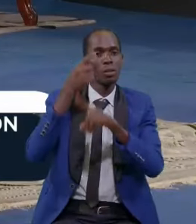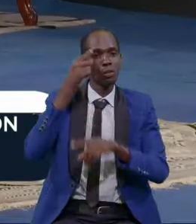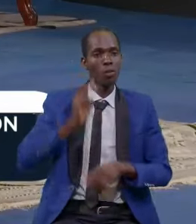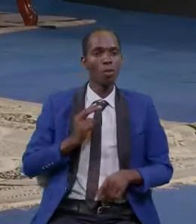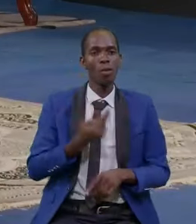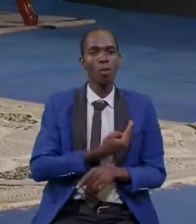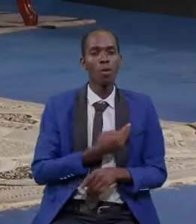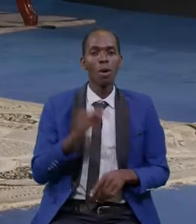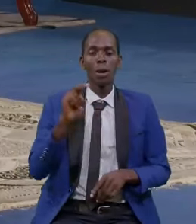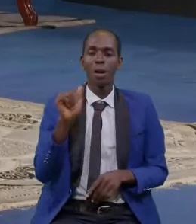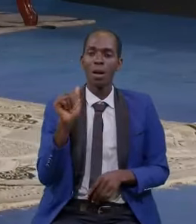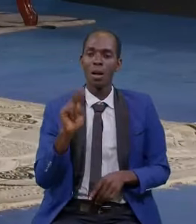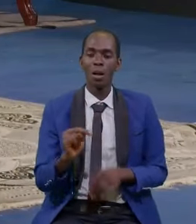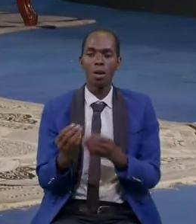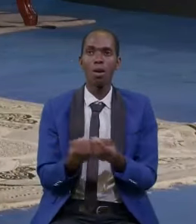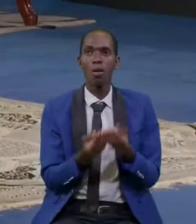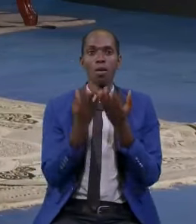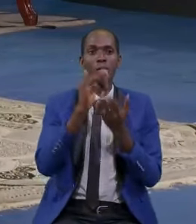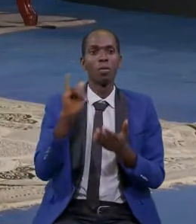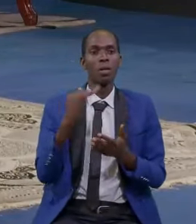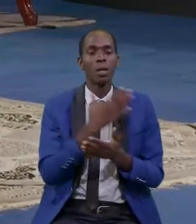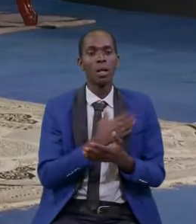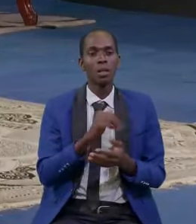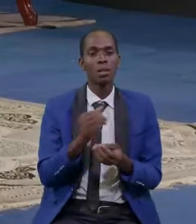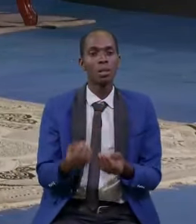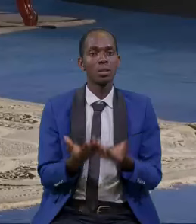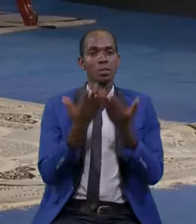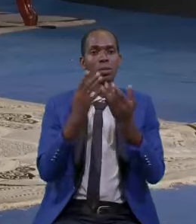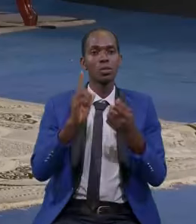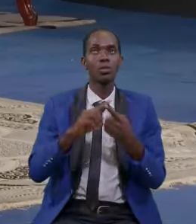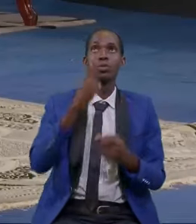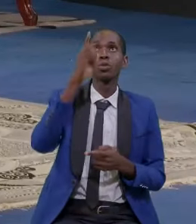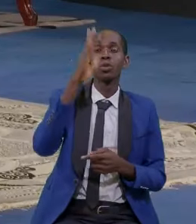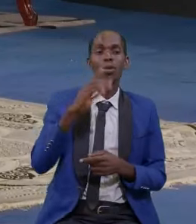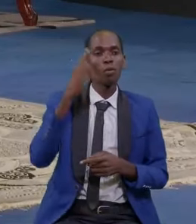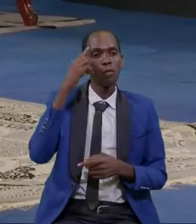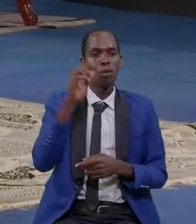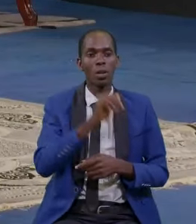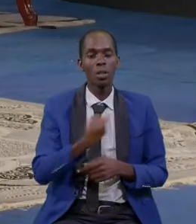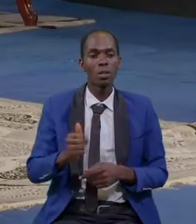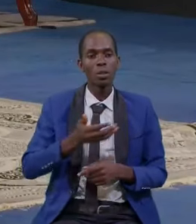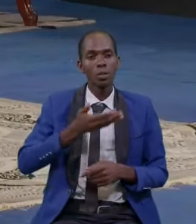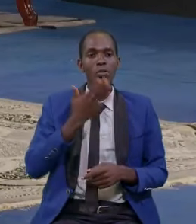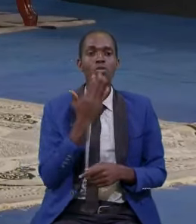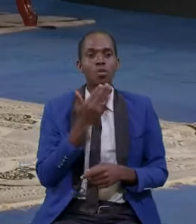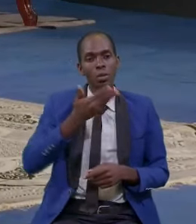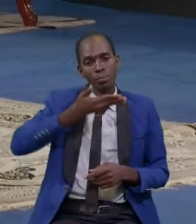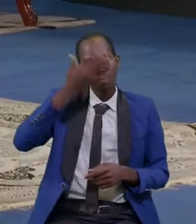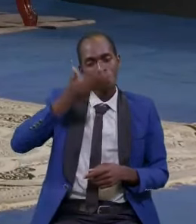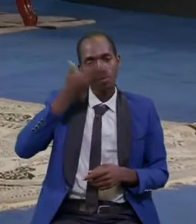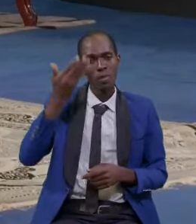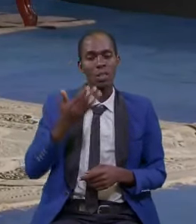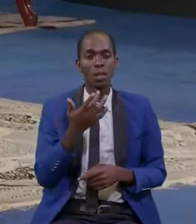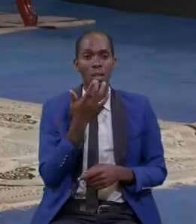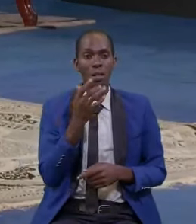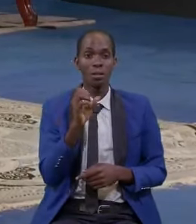an offering and a sacrifice to God for his sweet smelling savor. And what does that do in your life, in